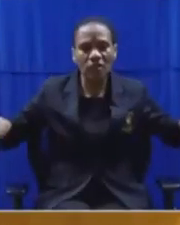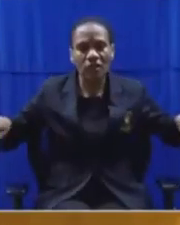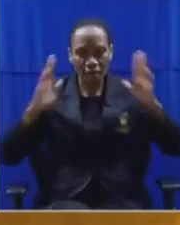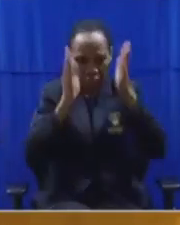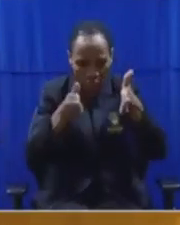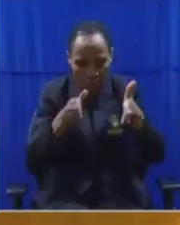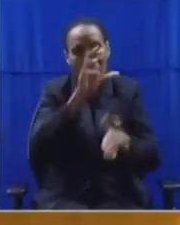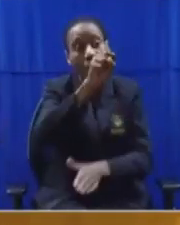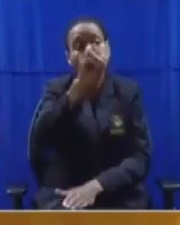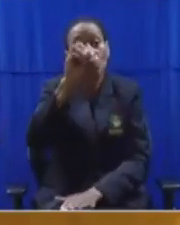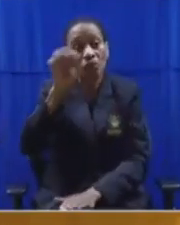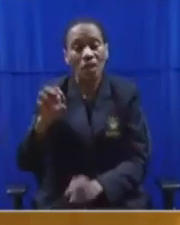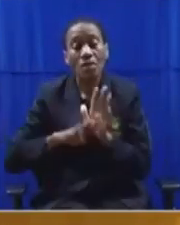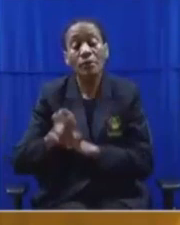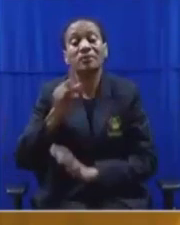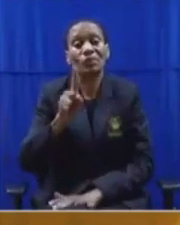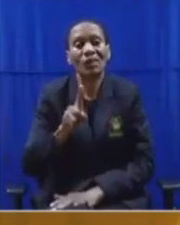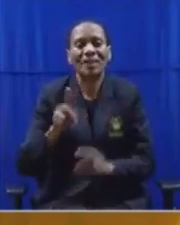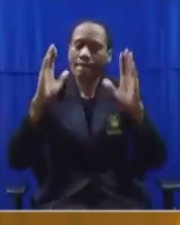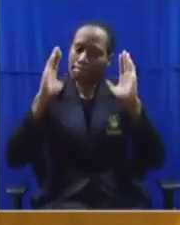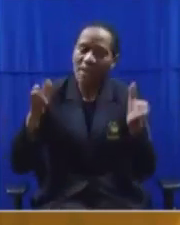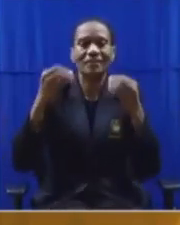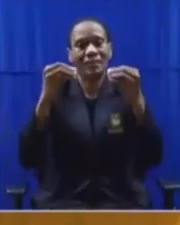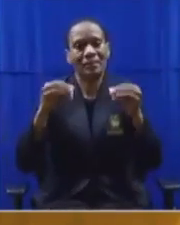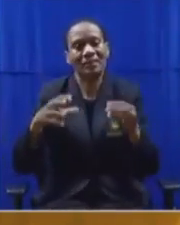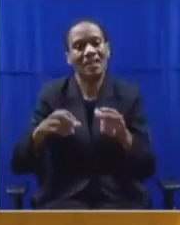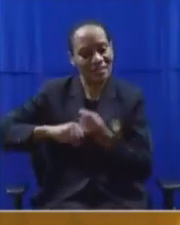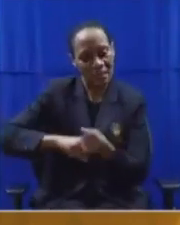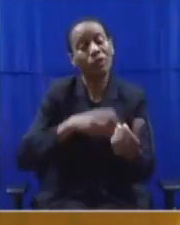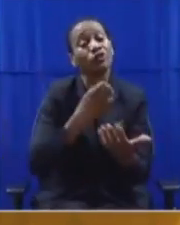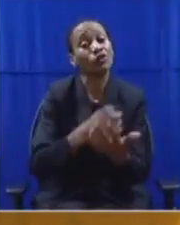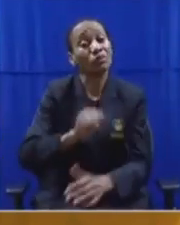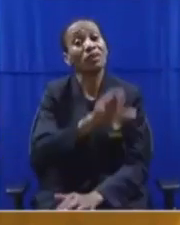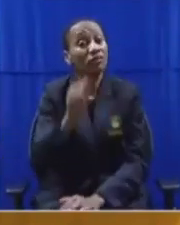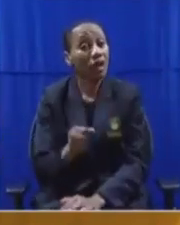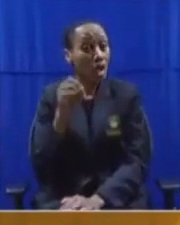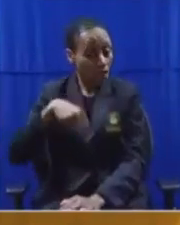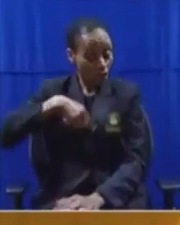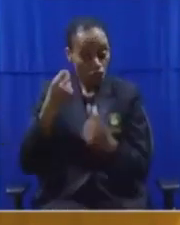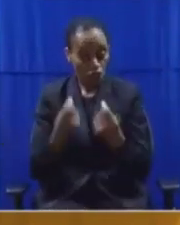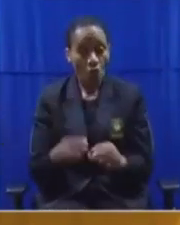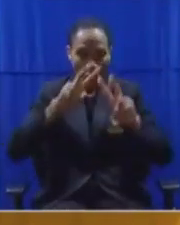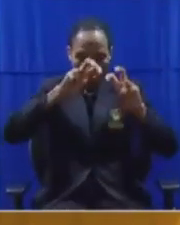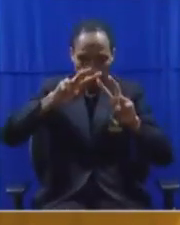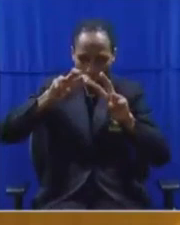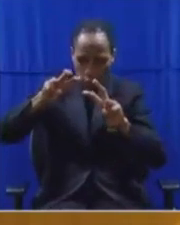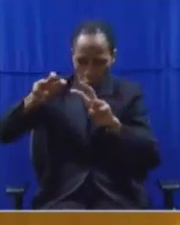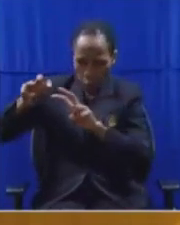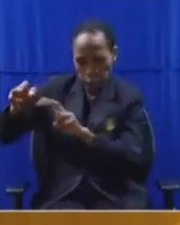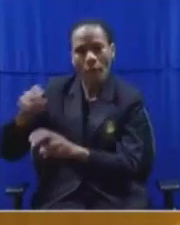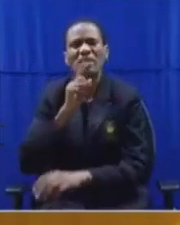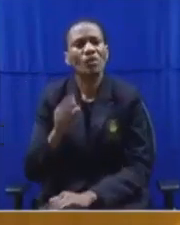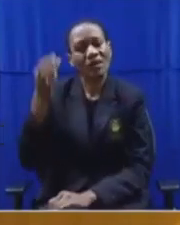State-owned entities represent some of the biggest monopolies in the South African economy, and by conducting a comprehensive review, government would be